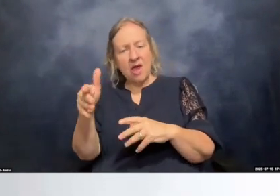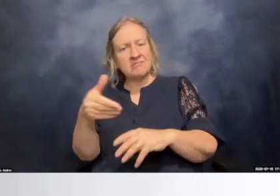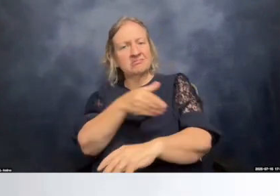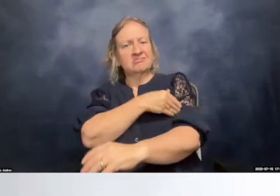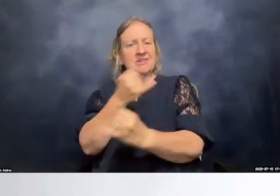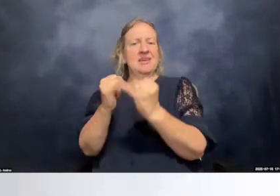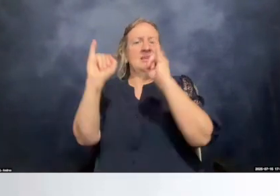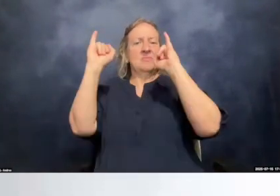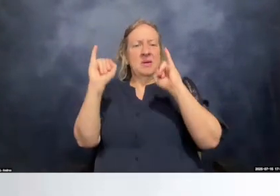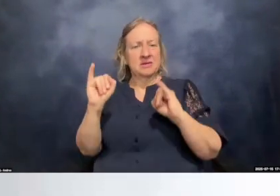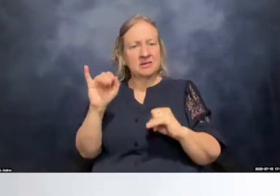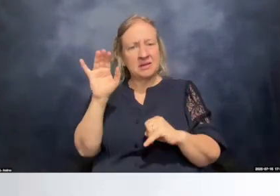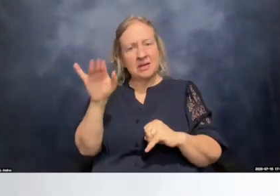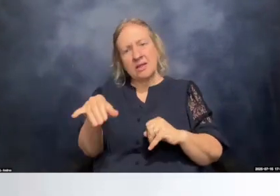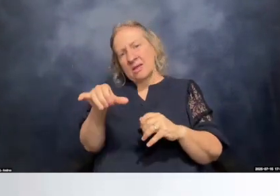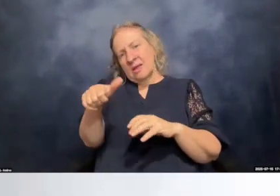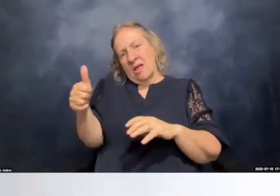tribal leadership during the tour.